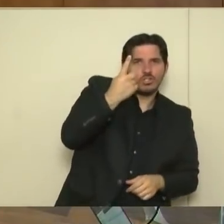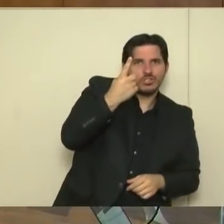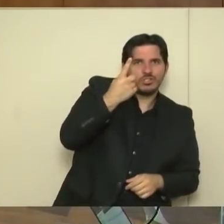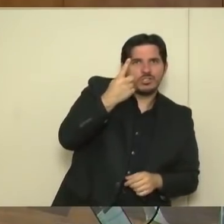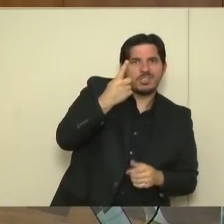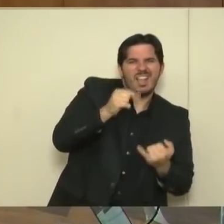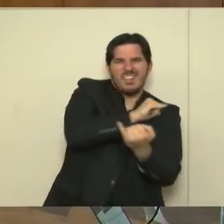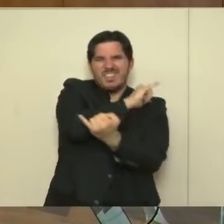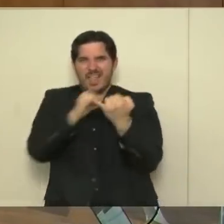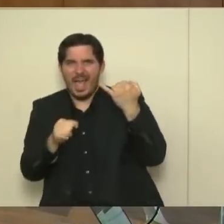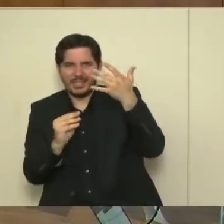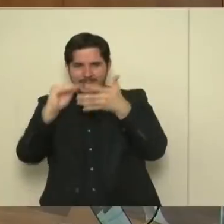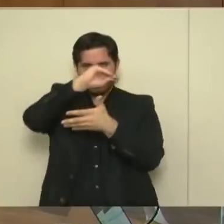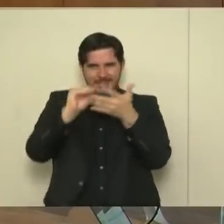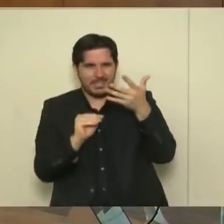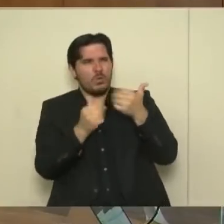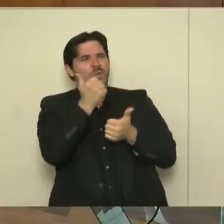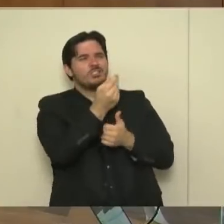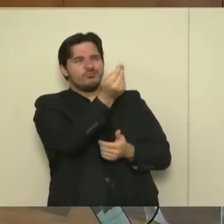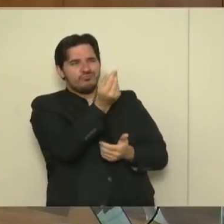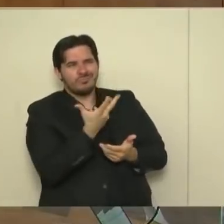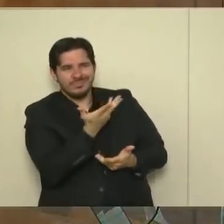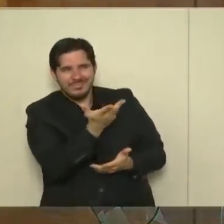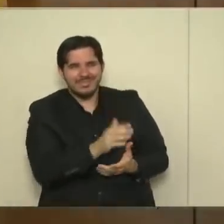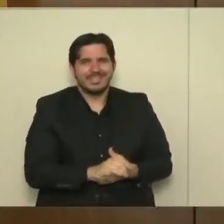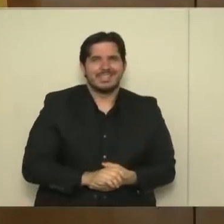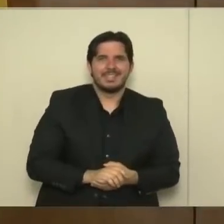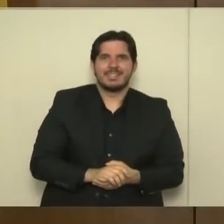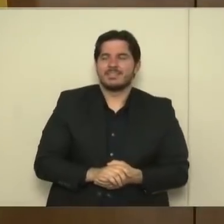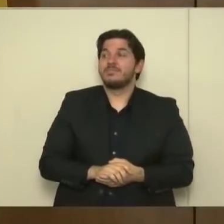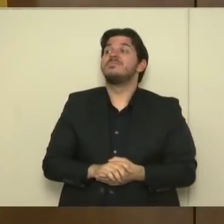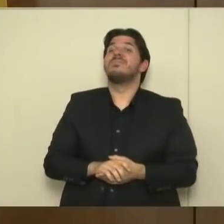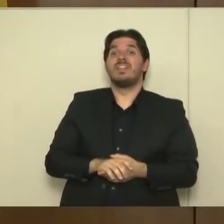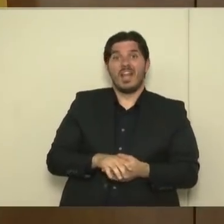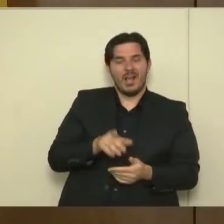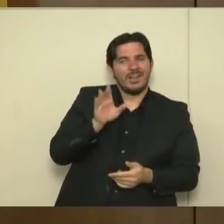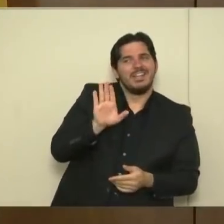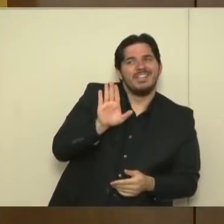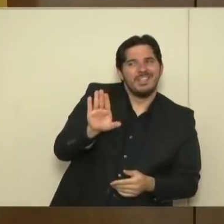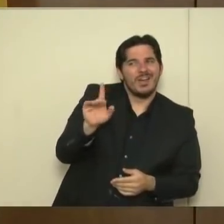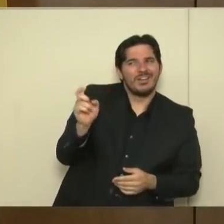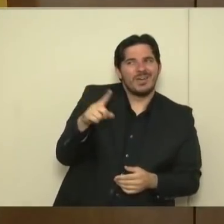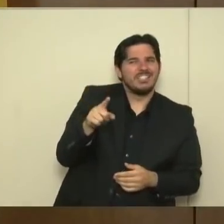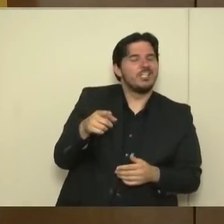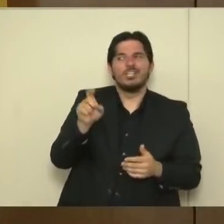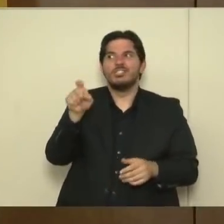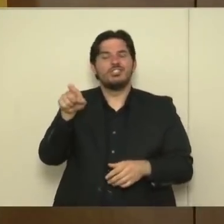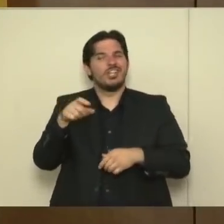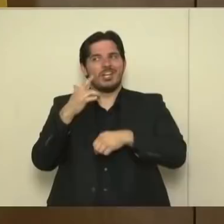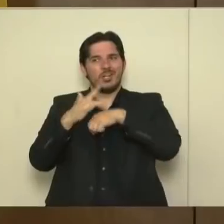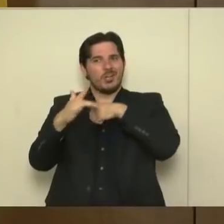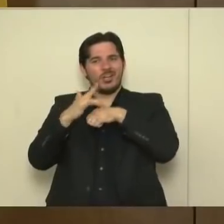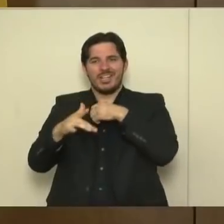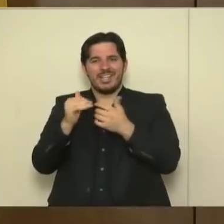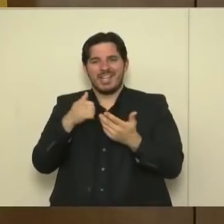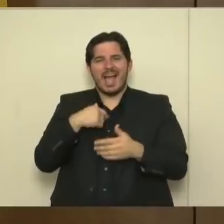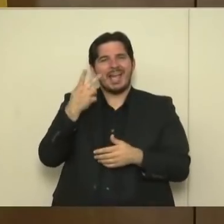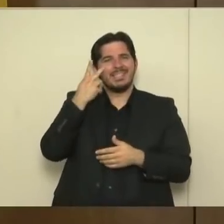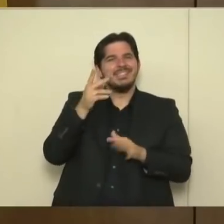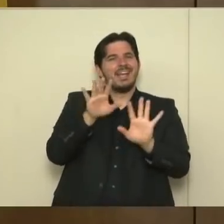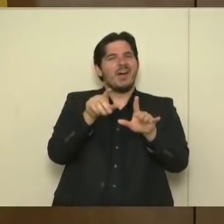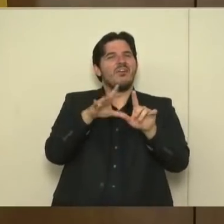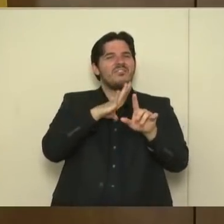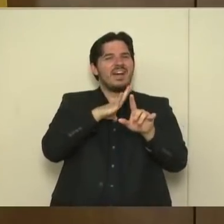happen last? Thank you. All right, so your question, you should have gotten yours earlier in the queue because I can see the trend here, and I'm